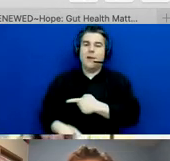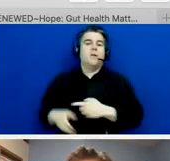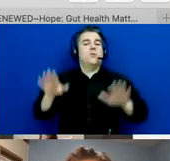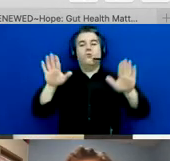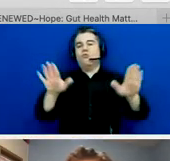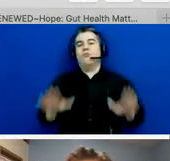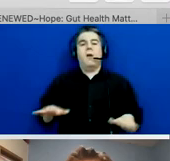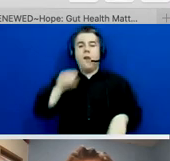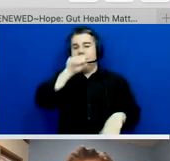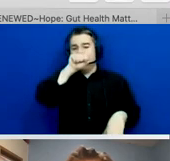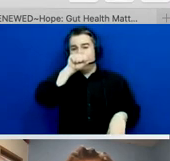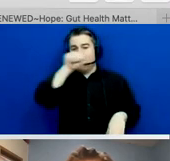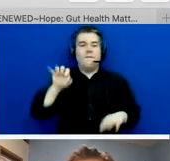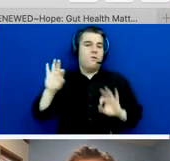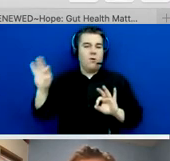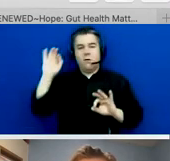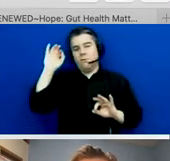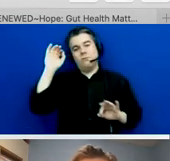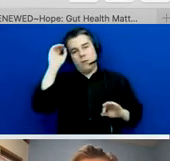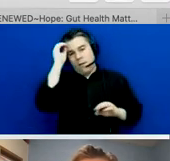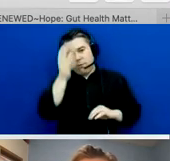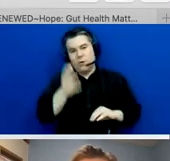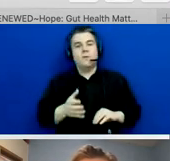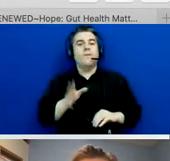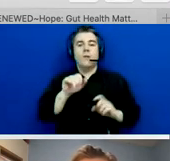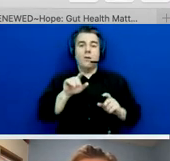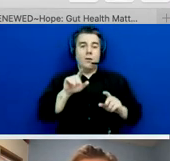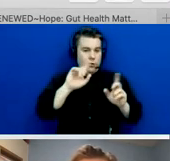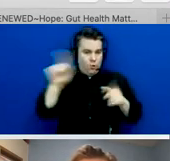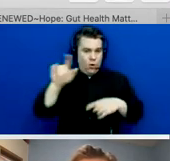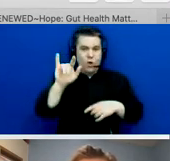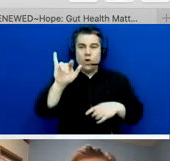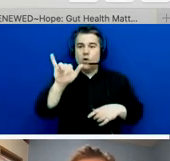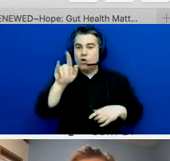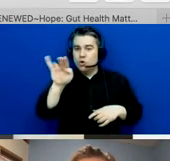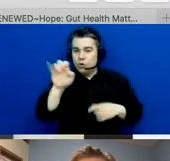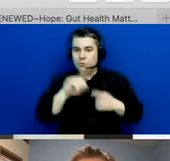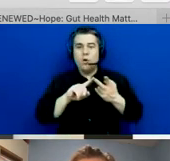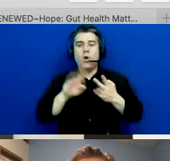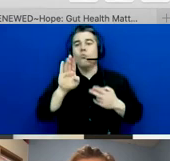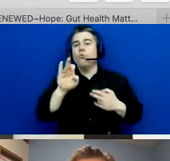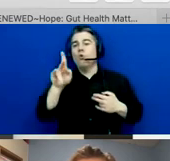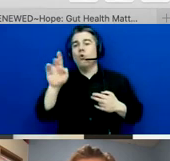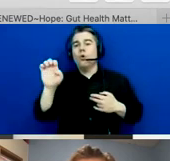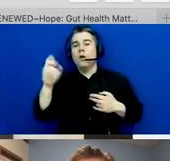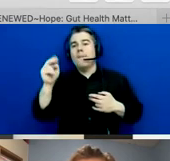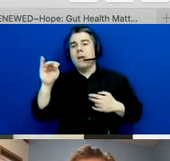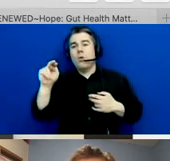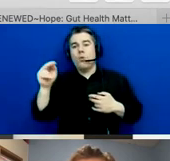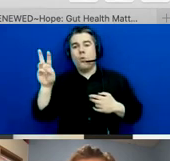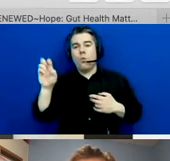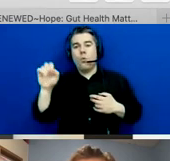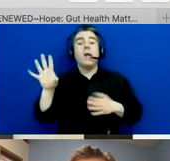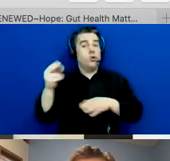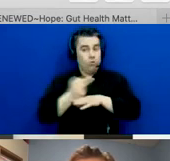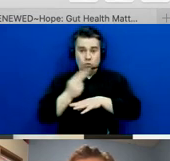and I love her input. So I just wanted to point out, you can go to YouTube, you can go to Brooke Hemingway, and you can watch her videos and use